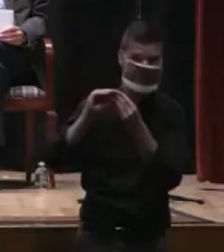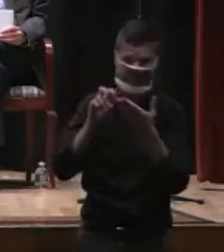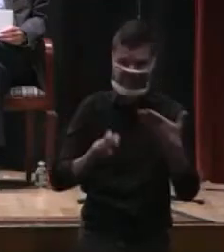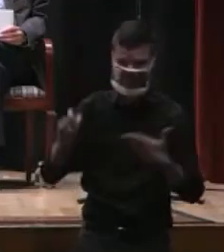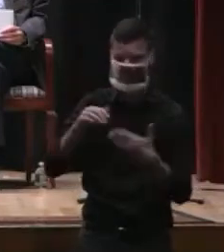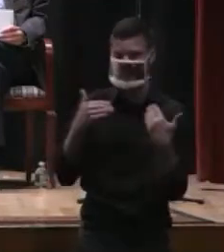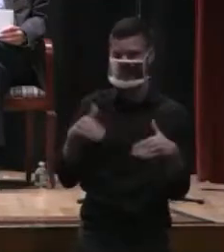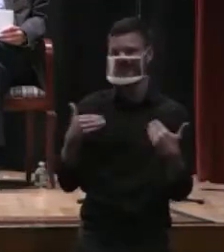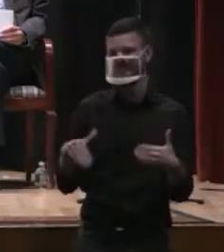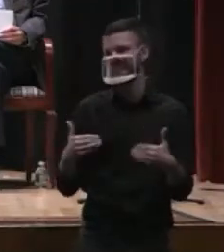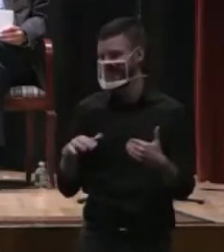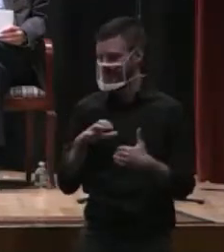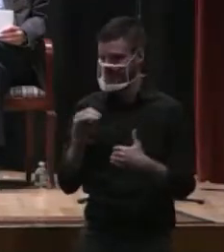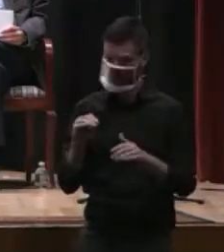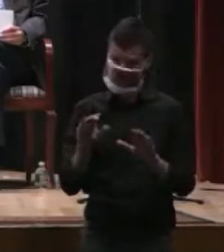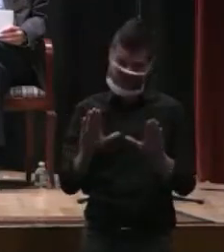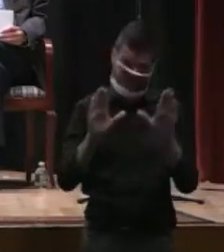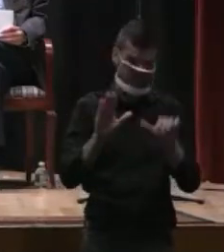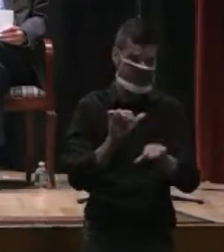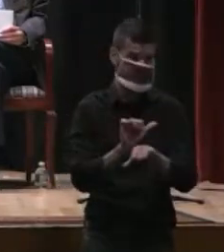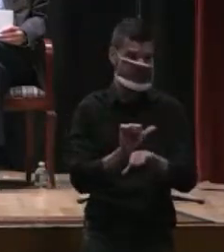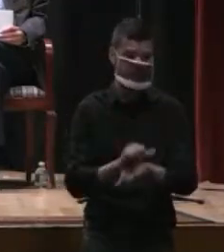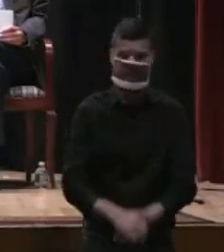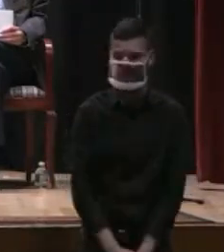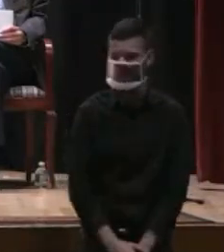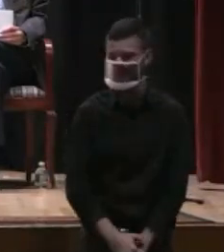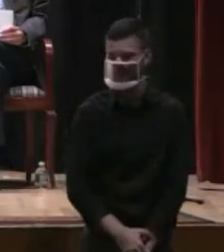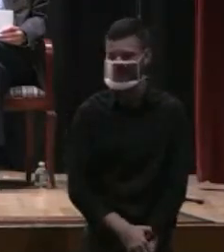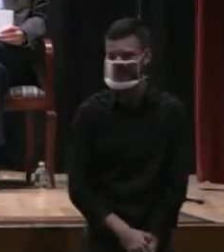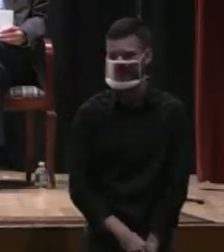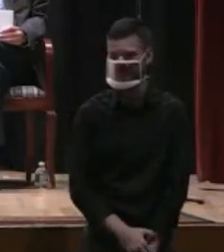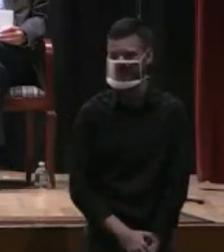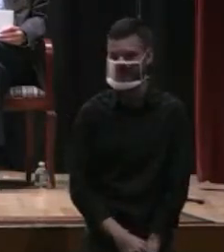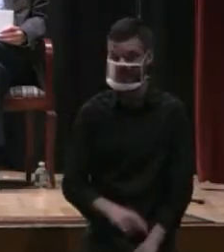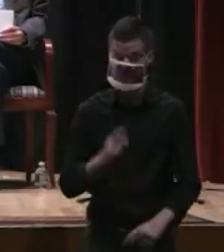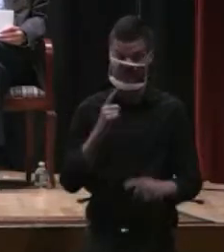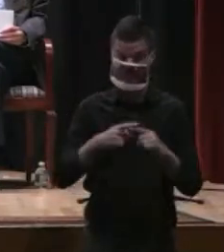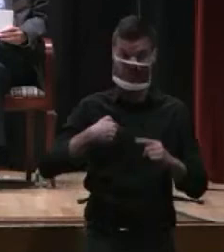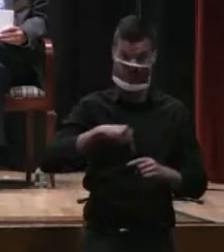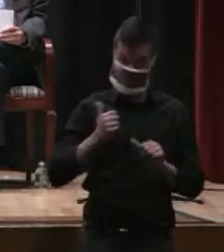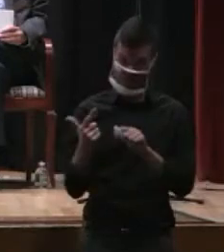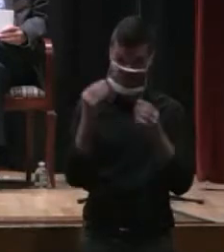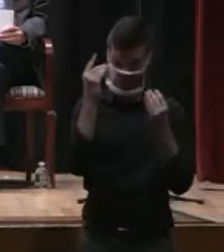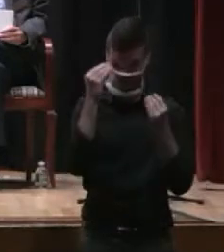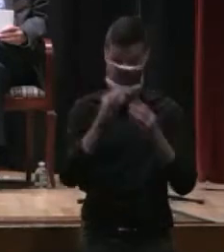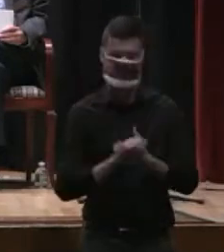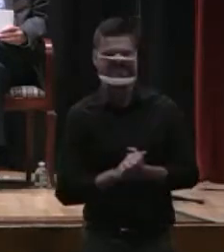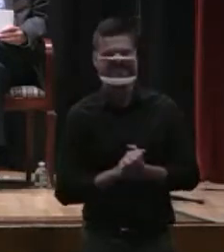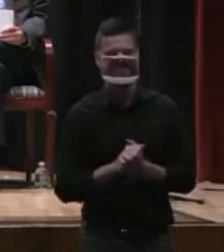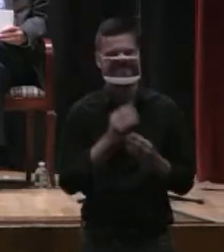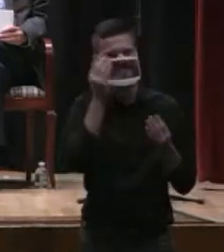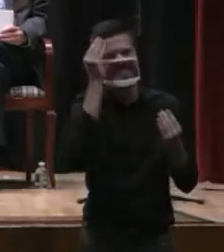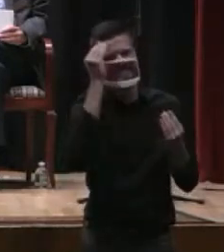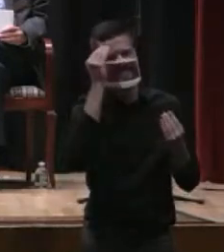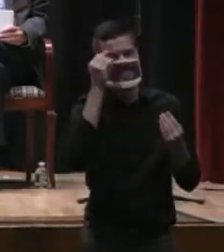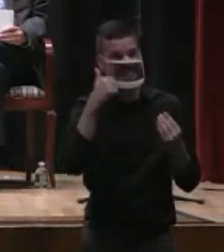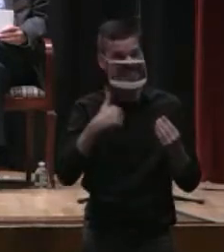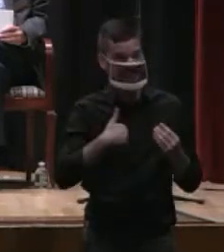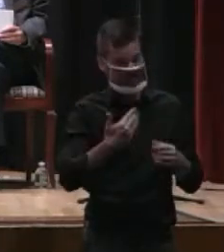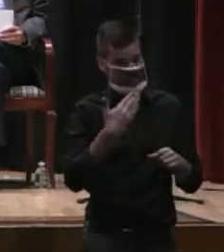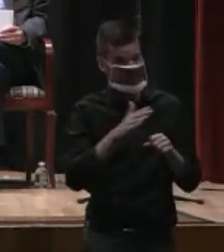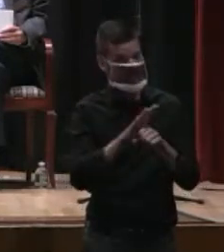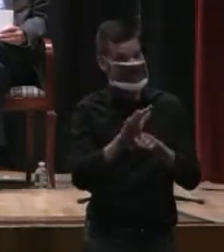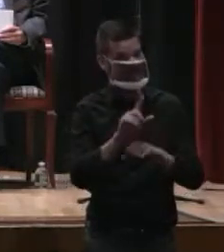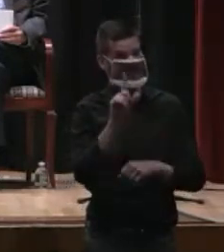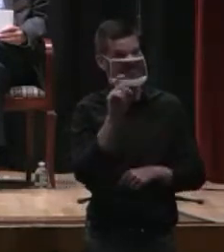have all done a great job. And we have all thought at some point that we weren't good enough.